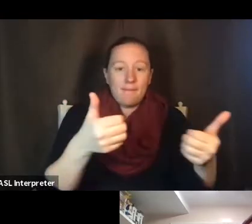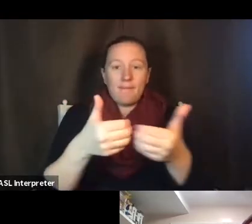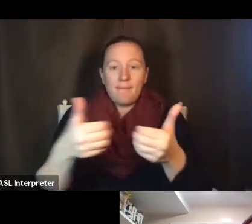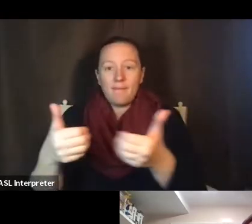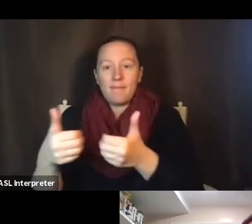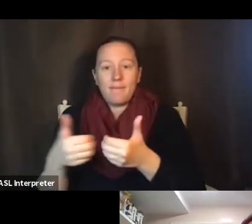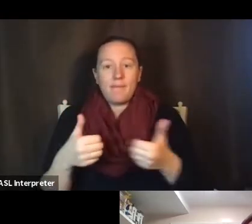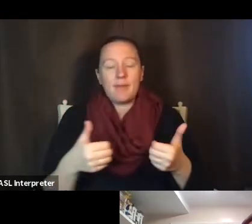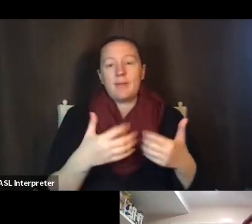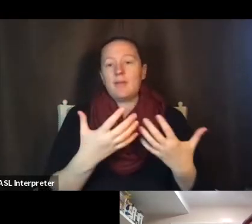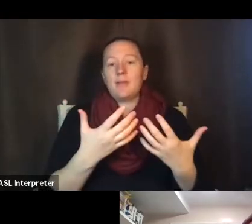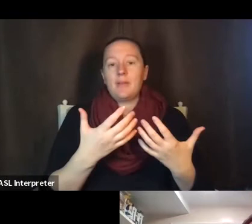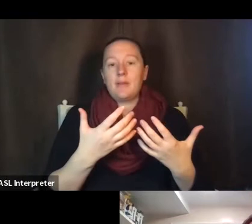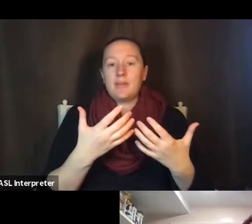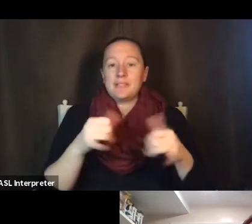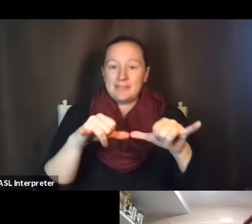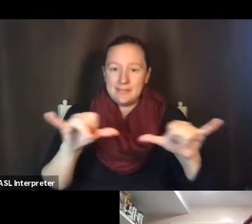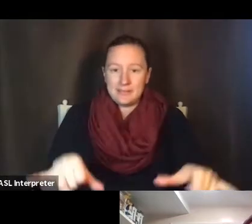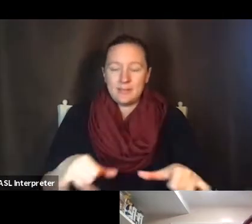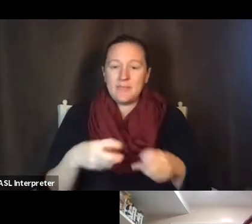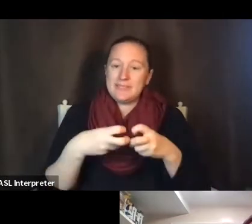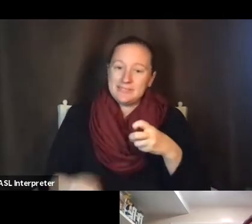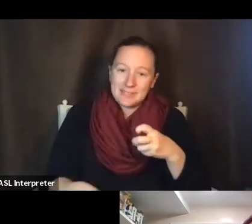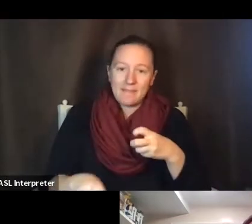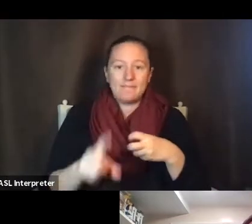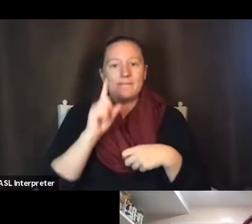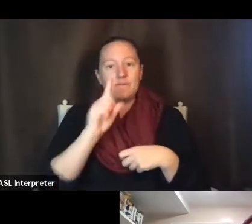have a system that's very difficult for people to navigate.